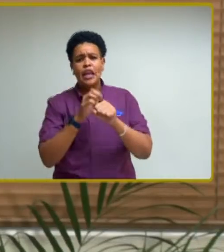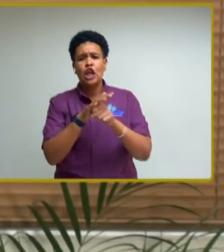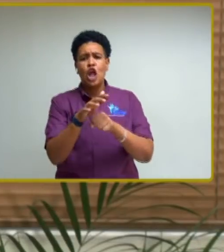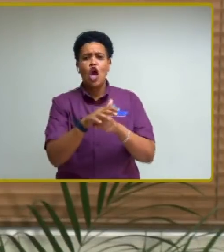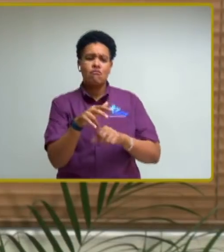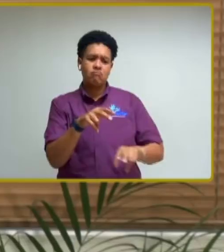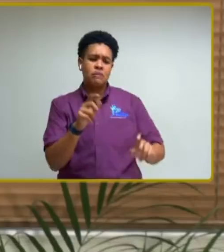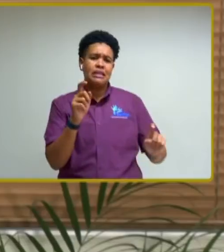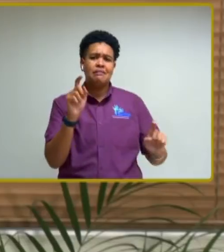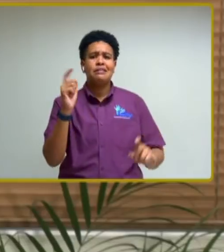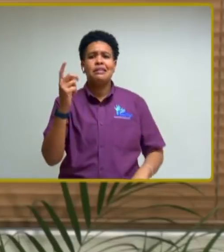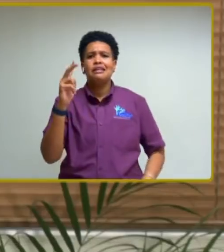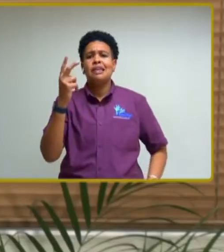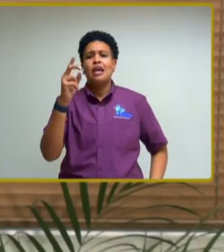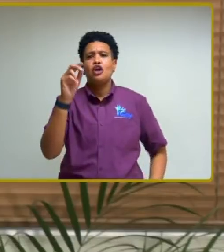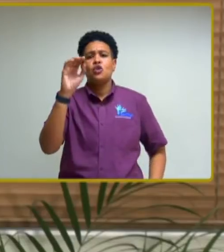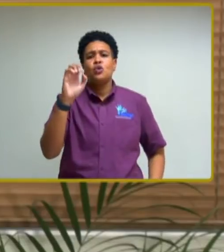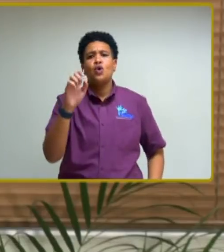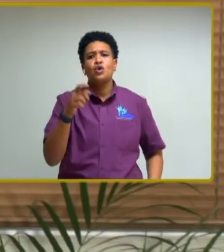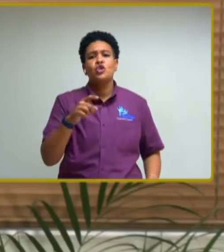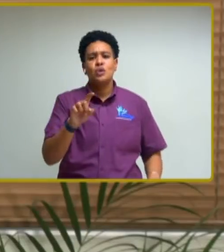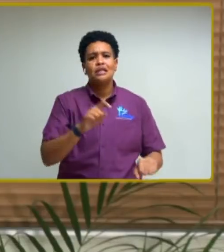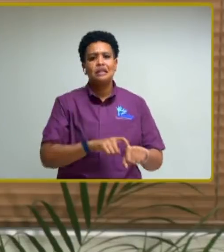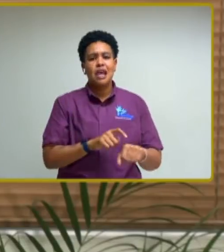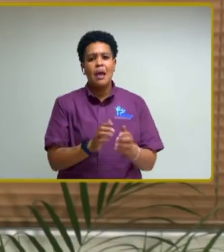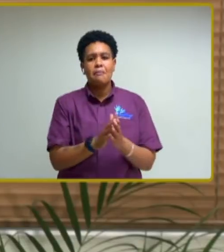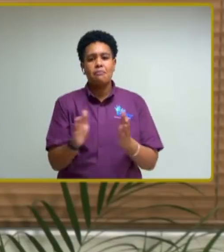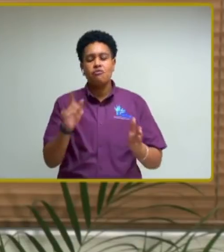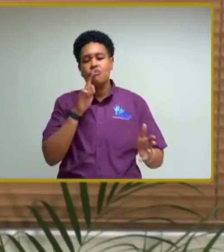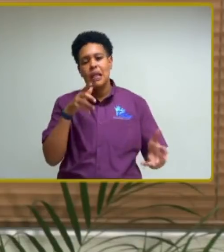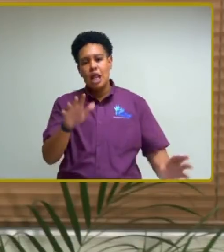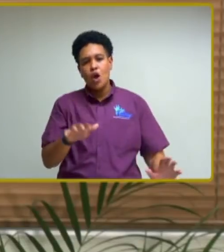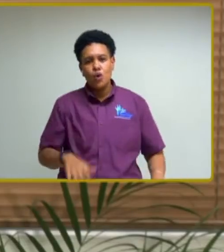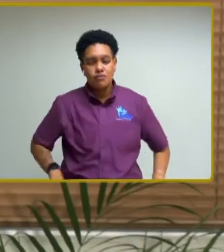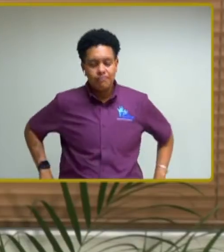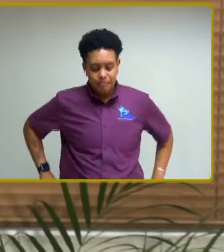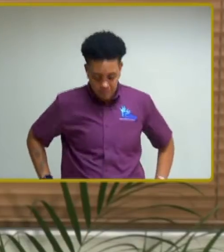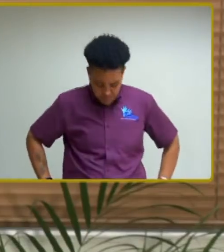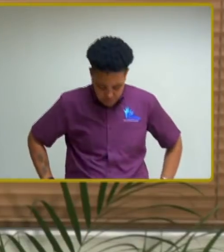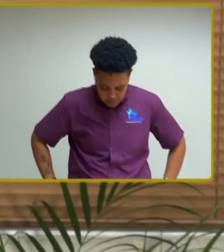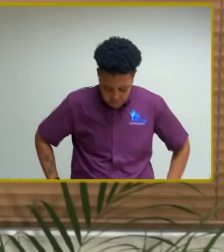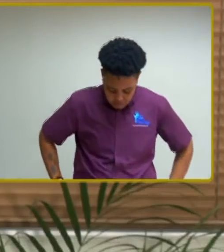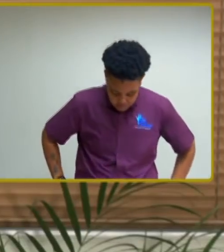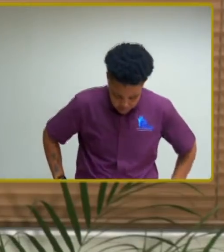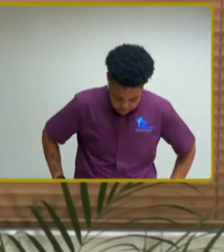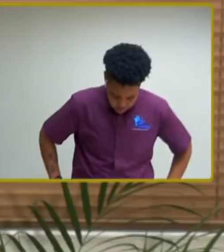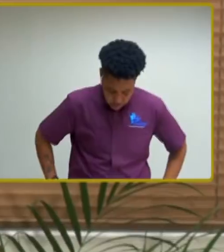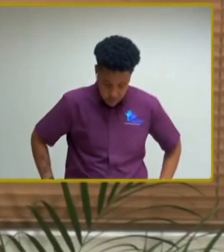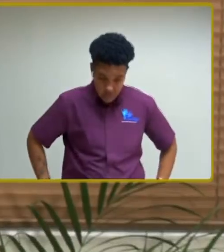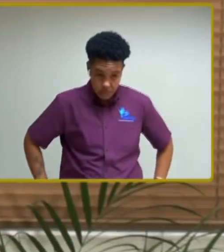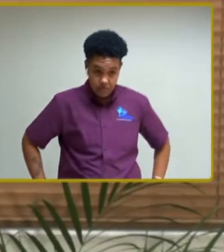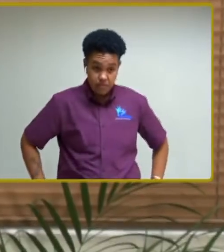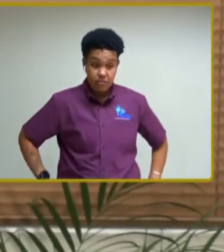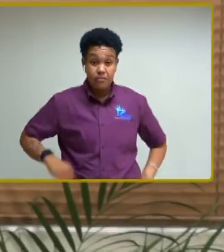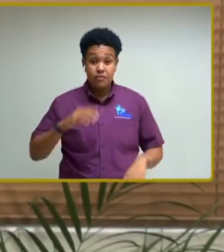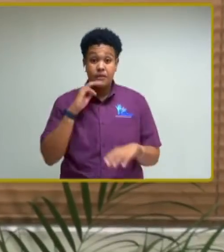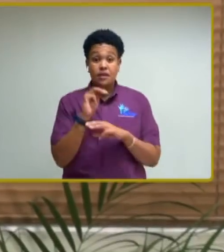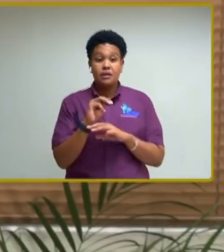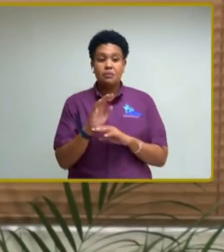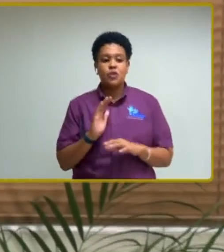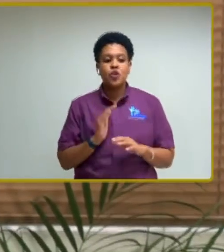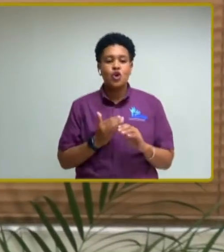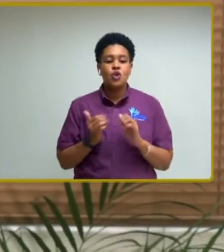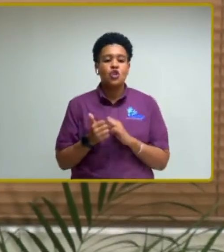to give the second dose during the period of time that is allowed. Thank you very much, Minister. Our Chief Medical